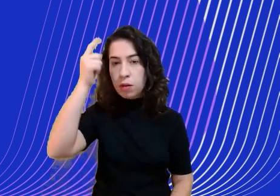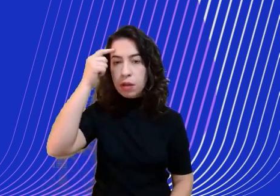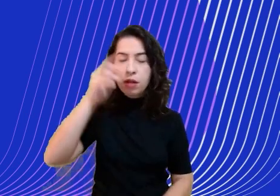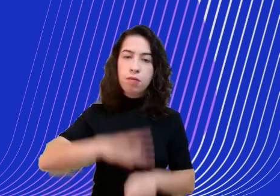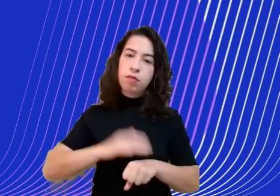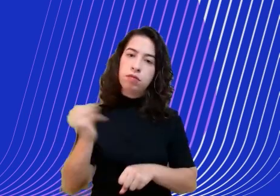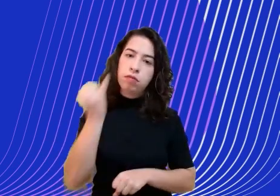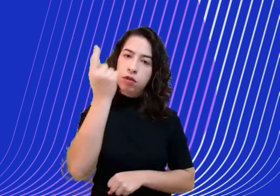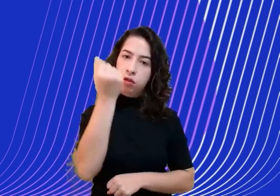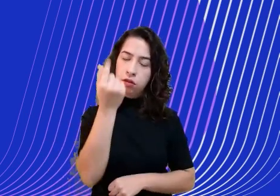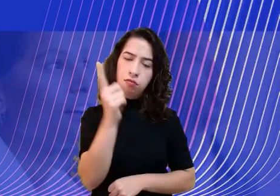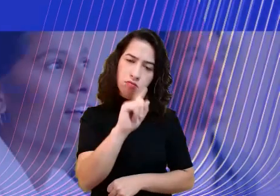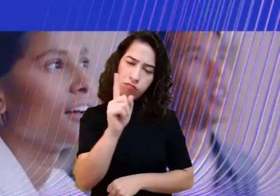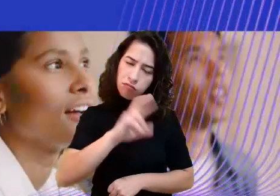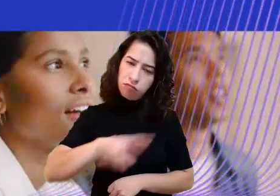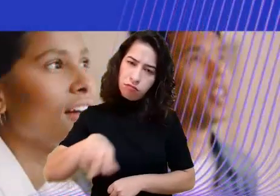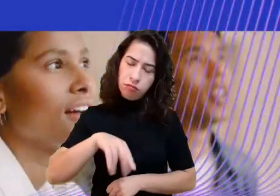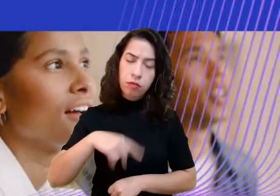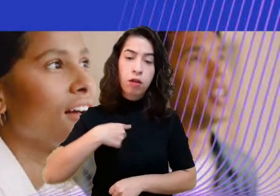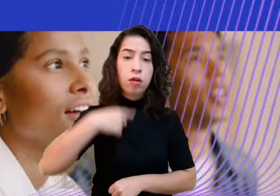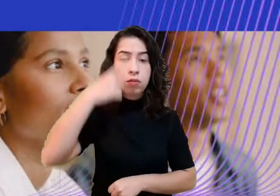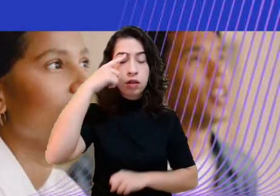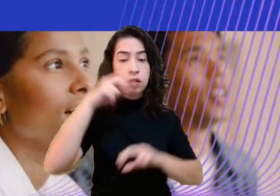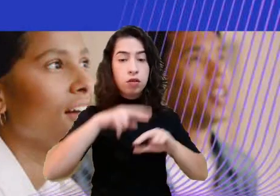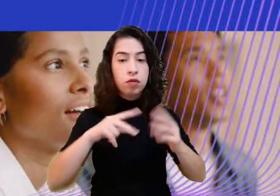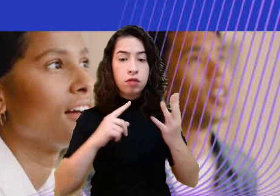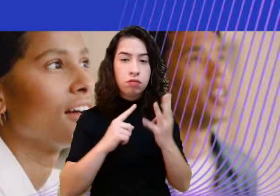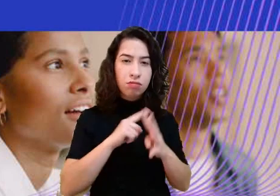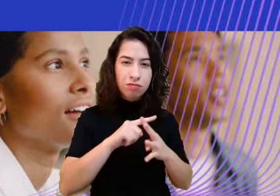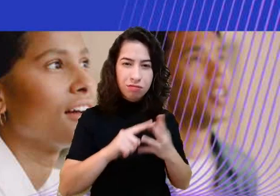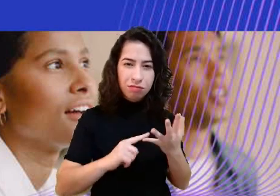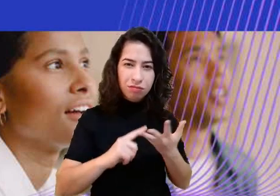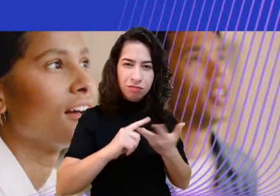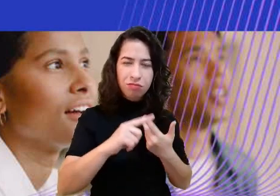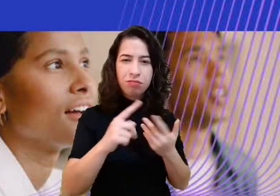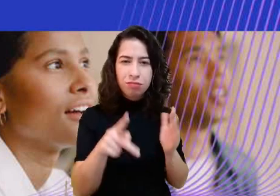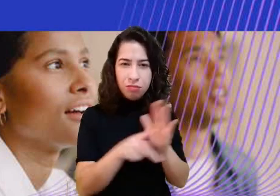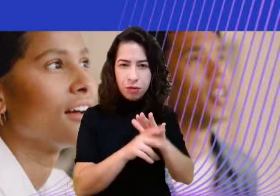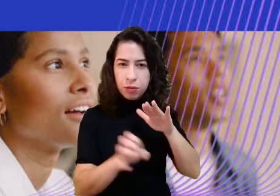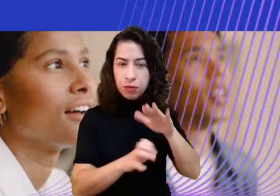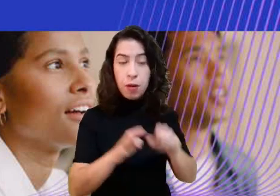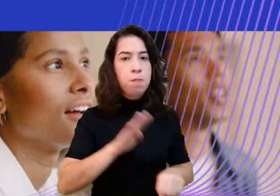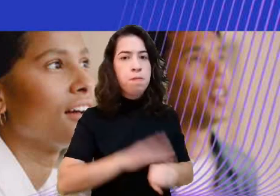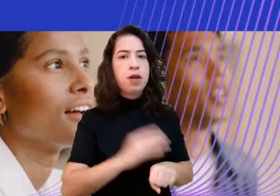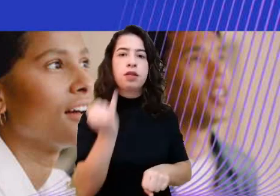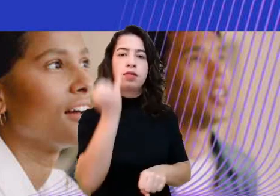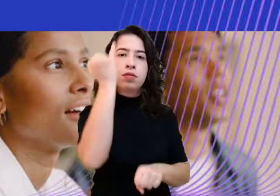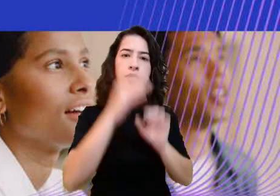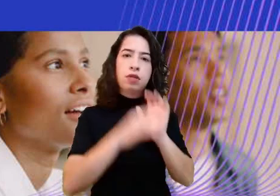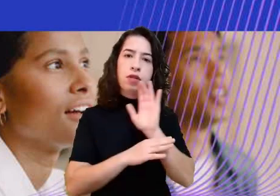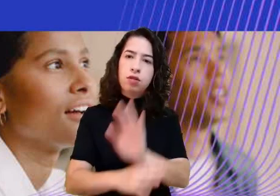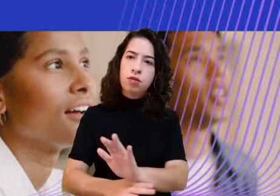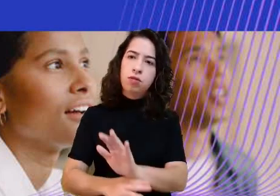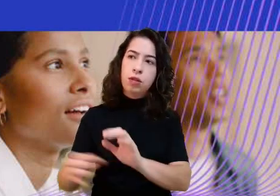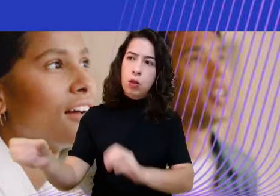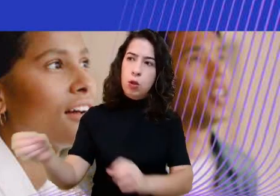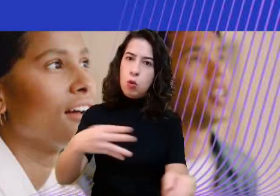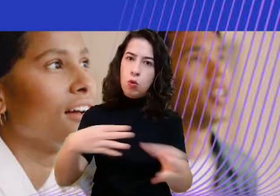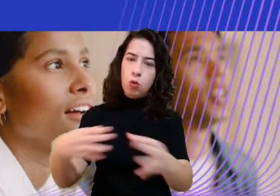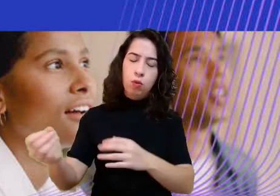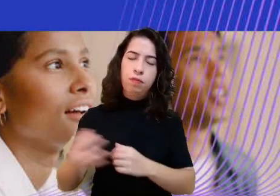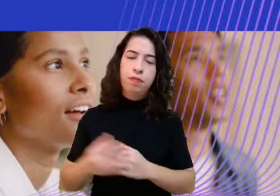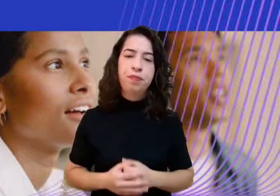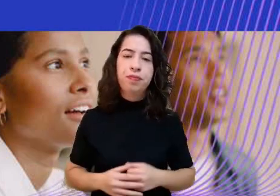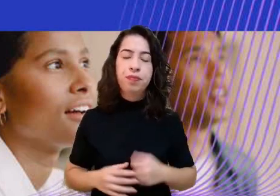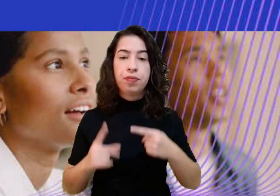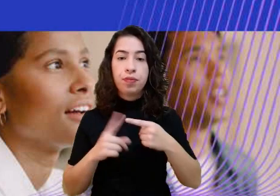it's not. We believe that many elements we bring are even more important to make a difference in this innovation